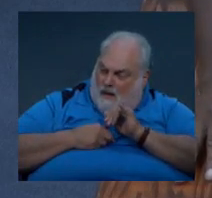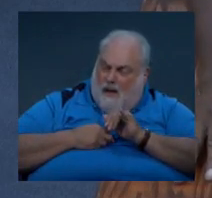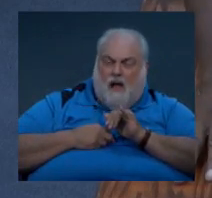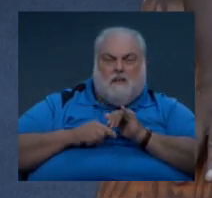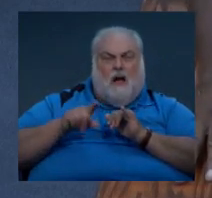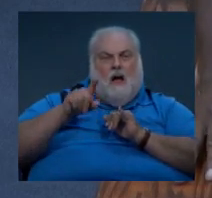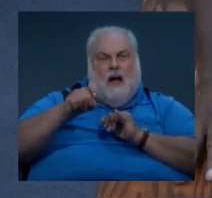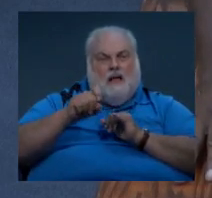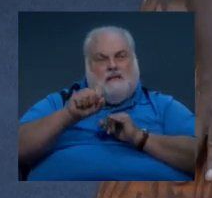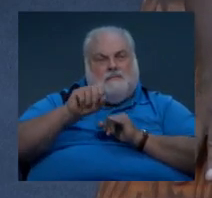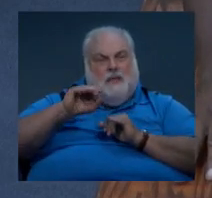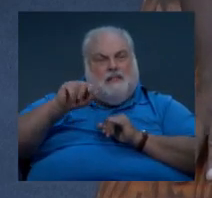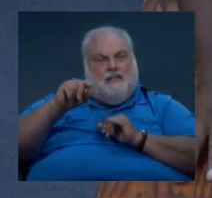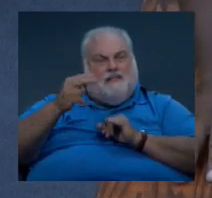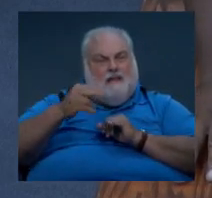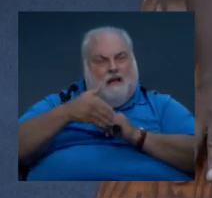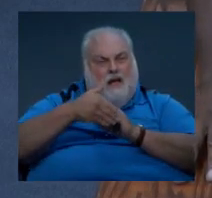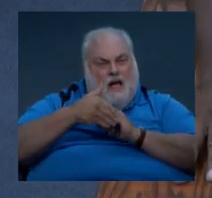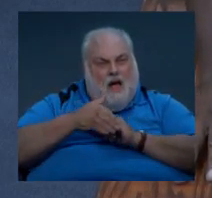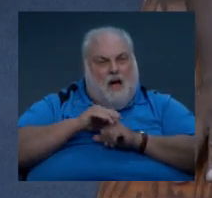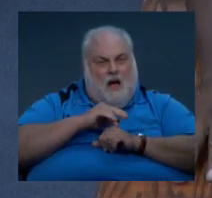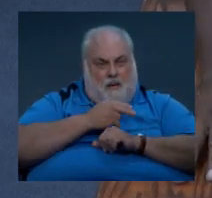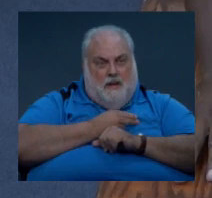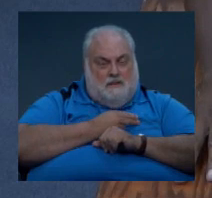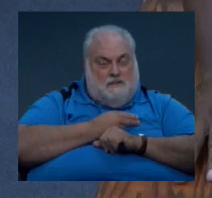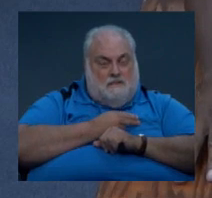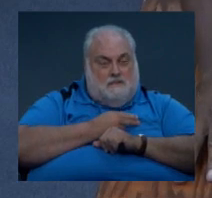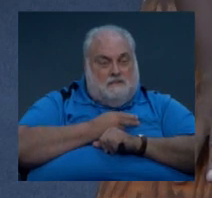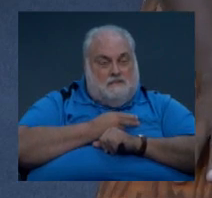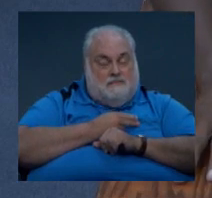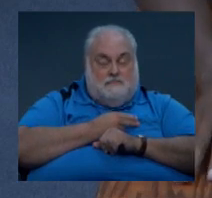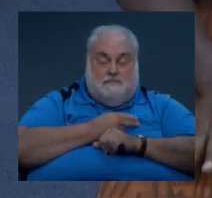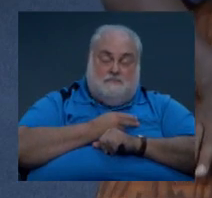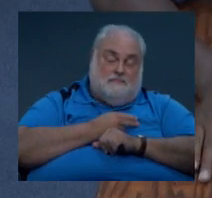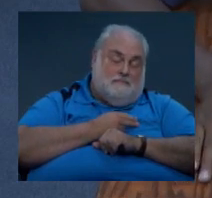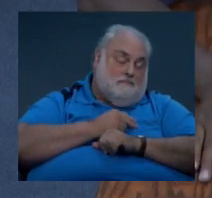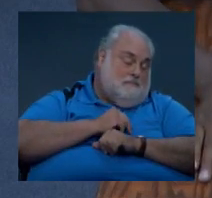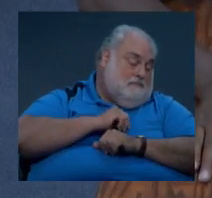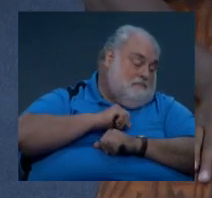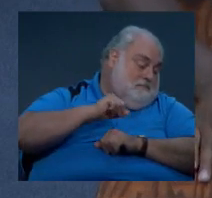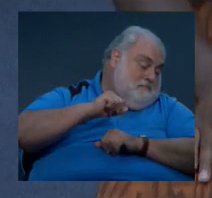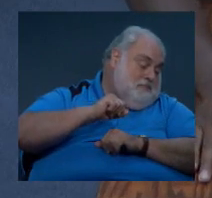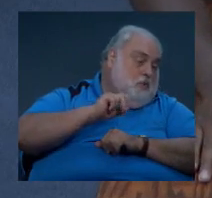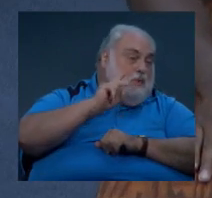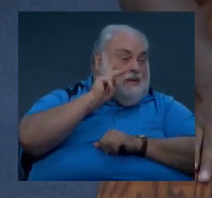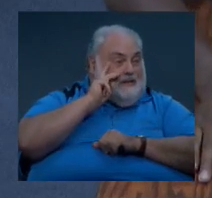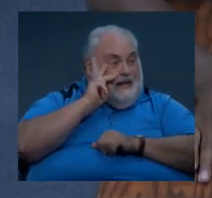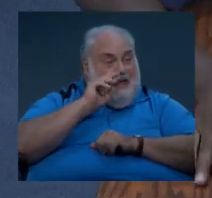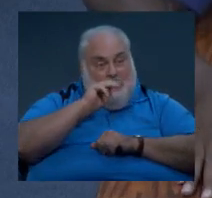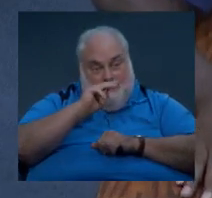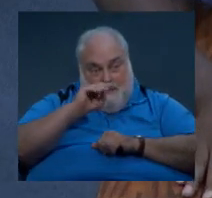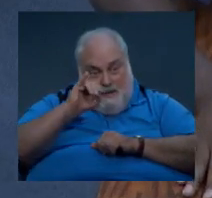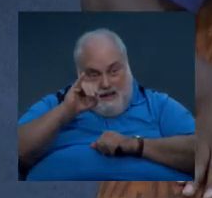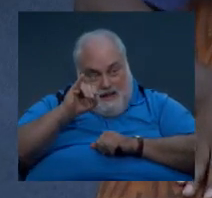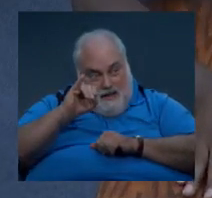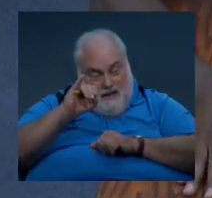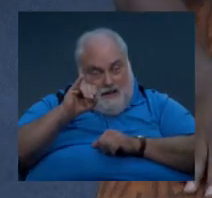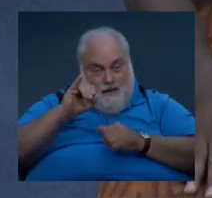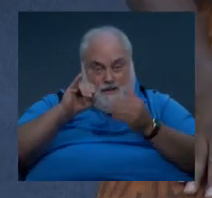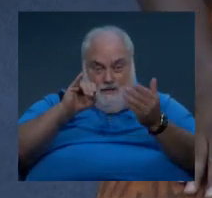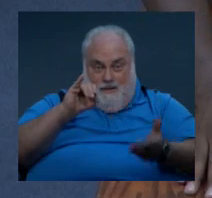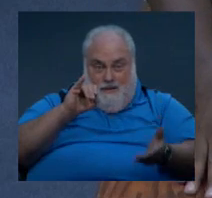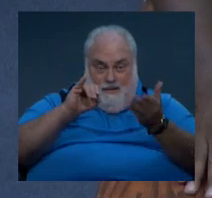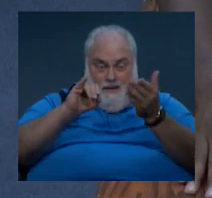Smith to help me, to help us. Now, if you ever want to see MMI, look at the